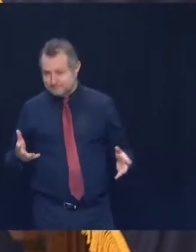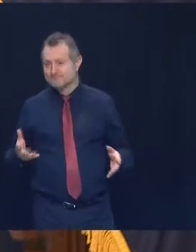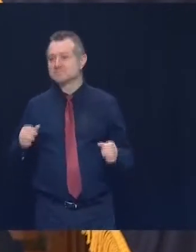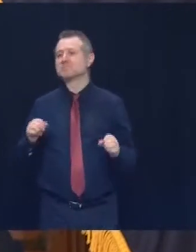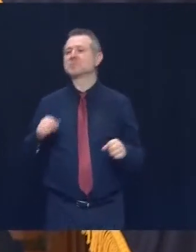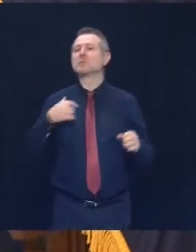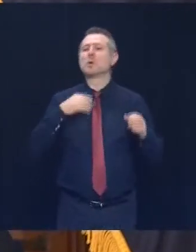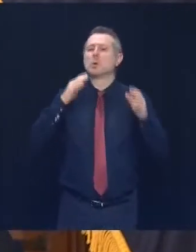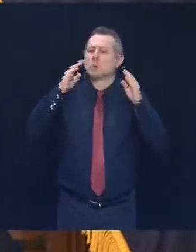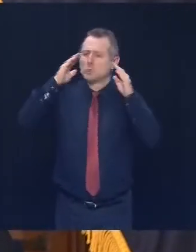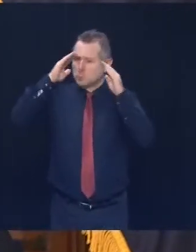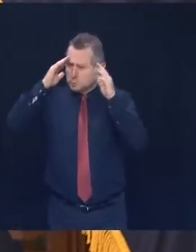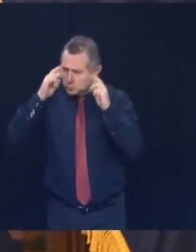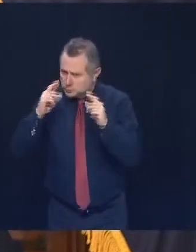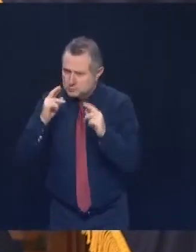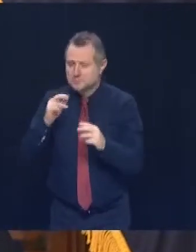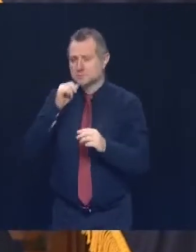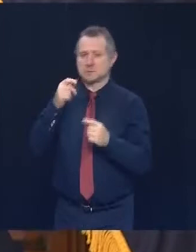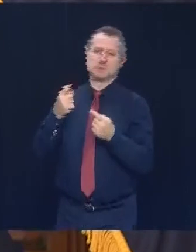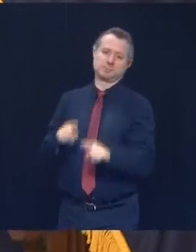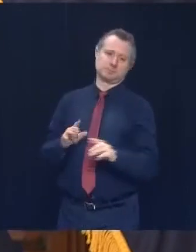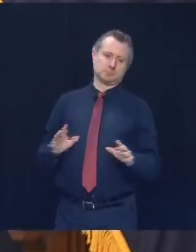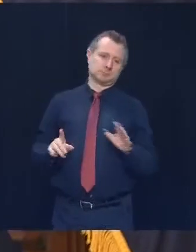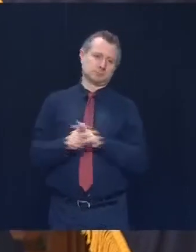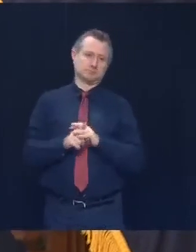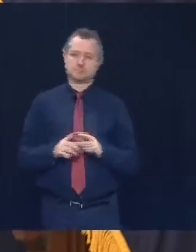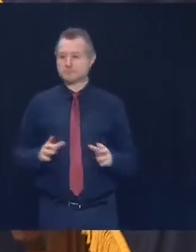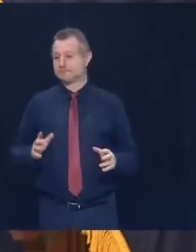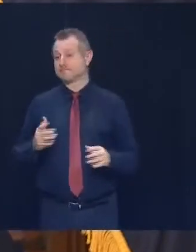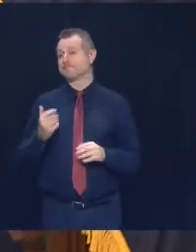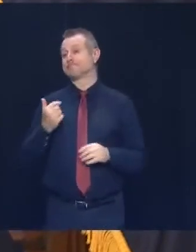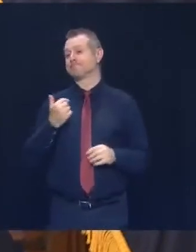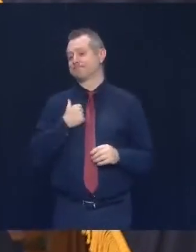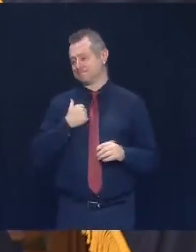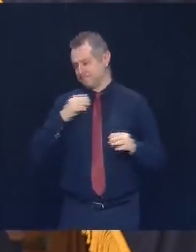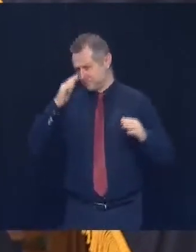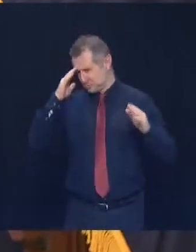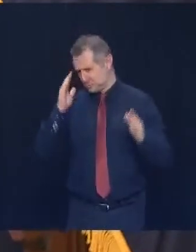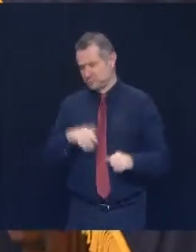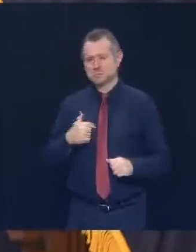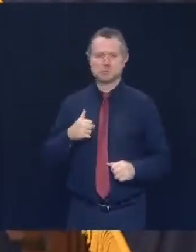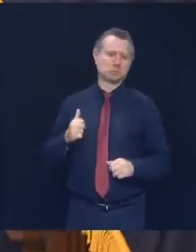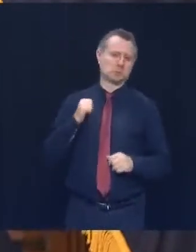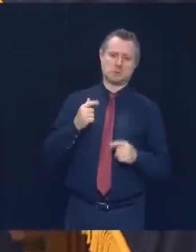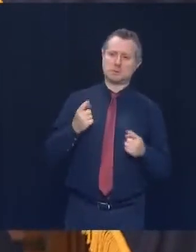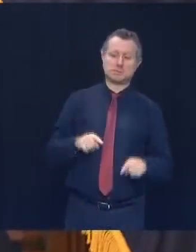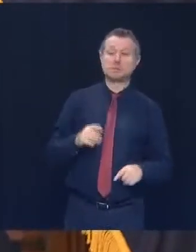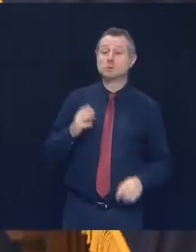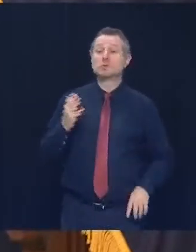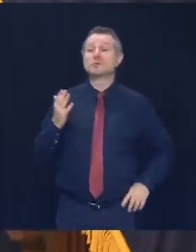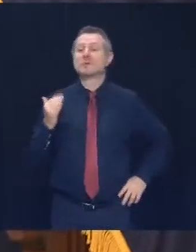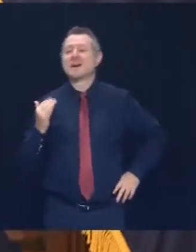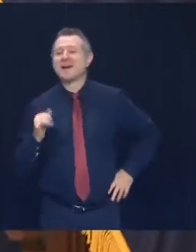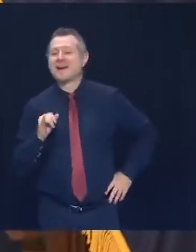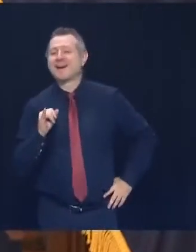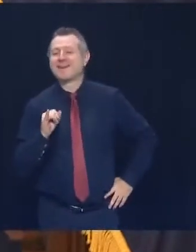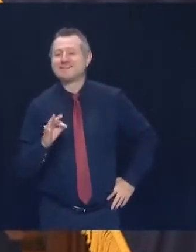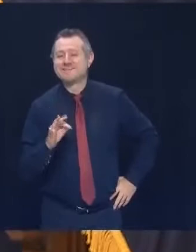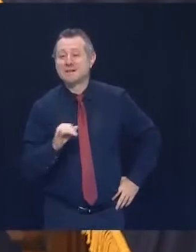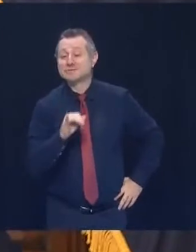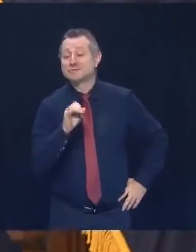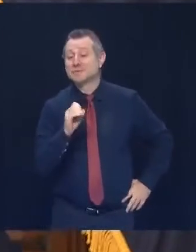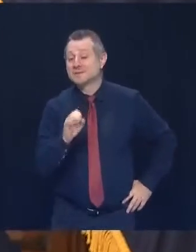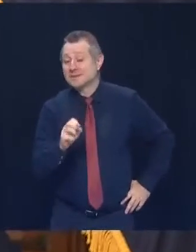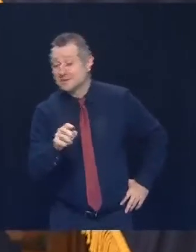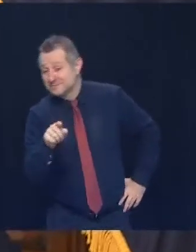I hope that doesn't happen. I expect it won't happen if, Jesse, we do what we have to do with